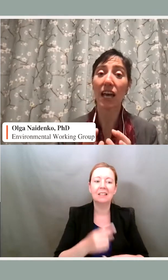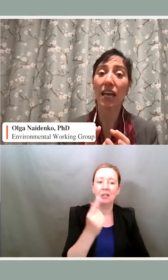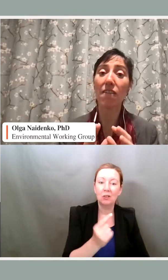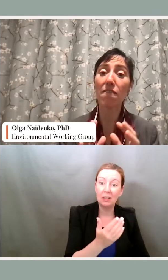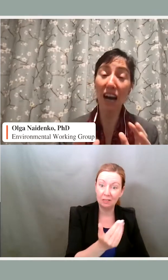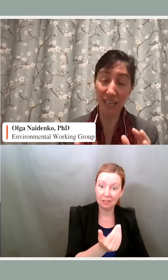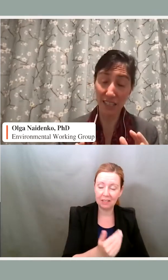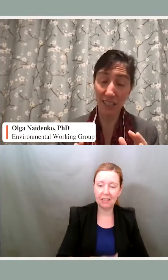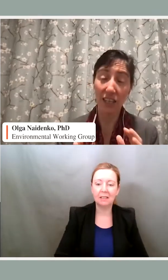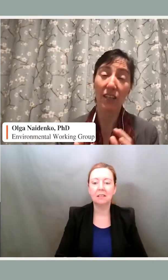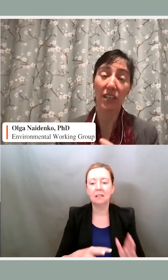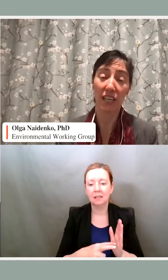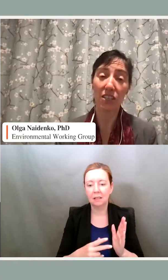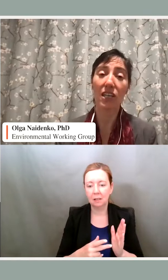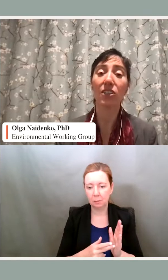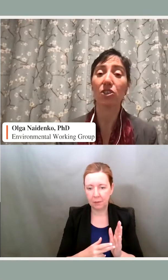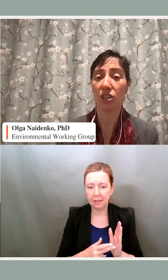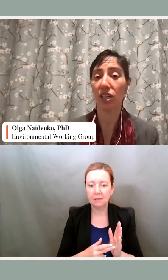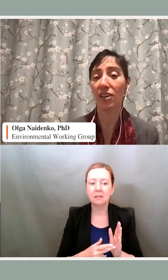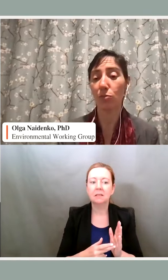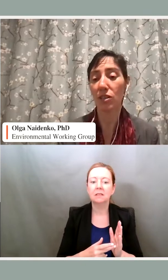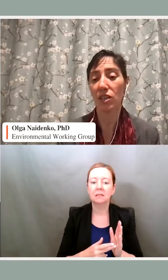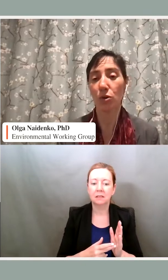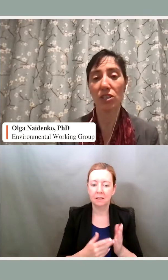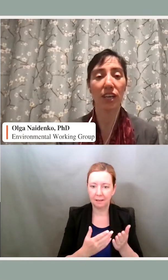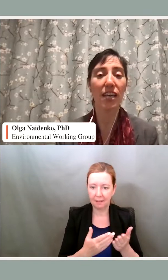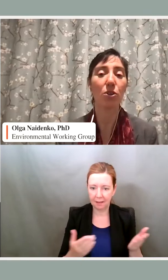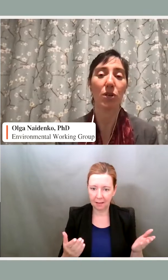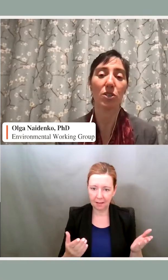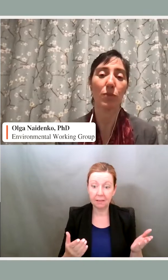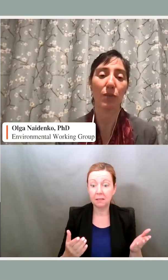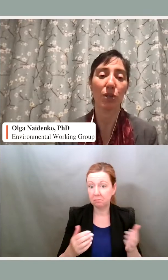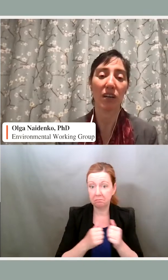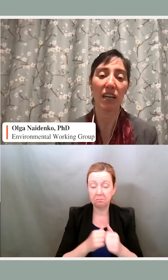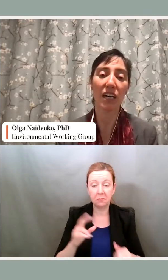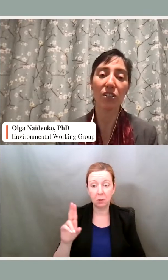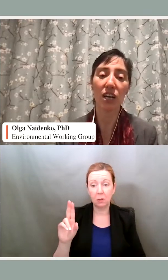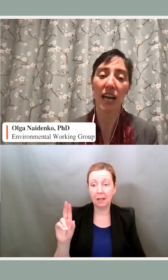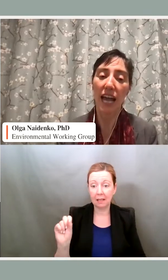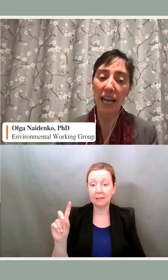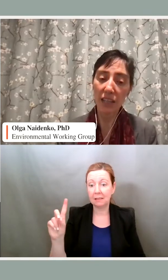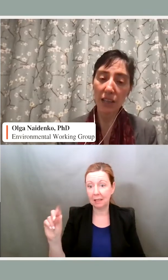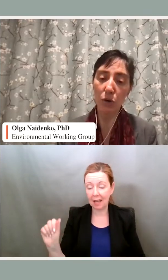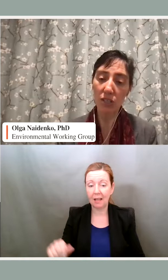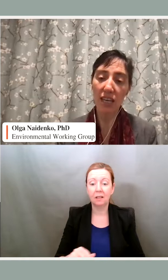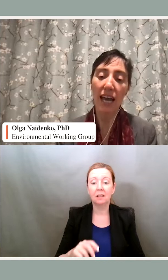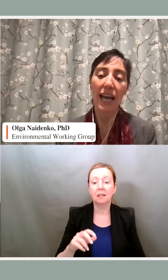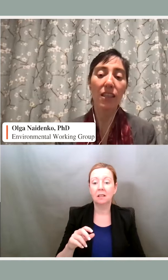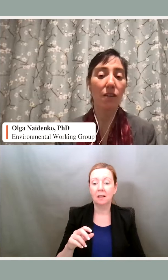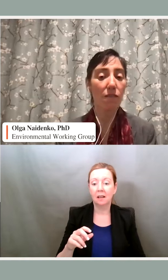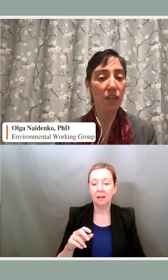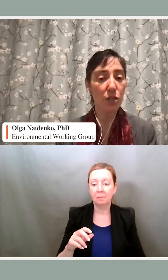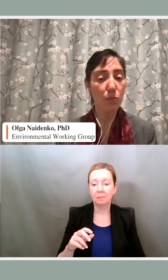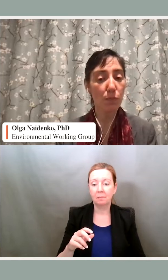that vast data set generated by the USDA or US Department of Agriculture and looks